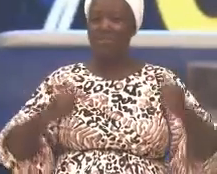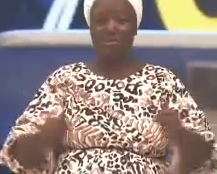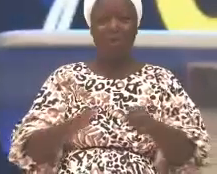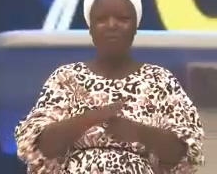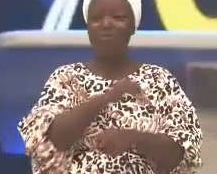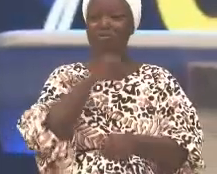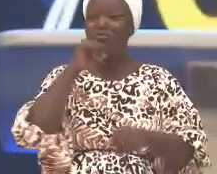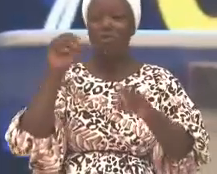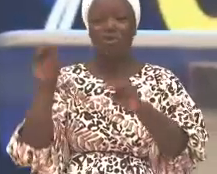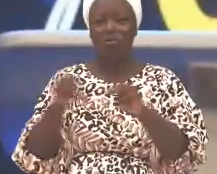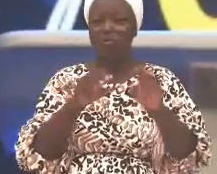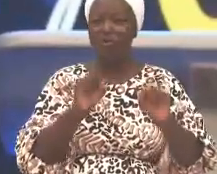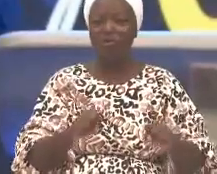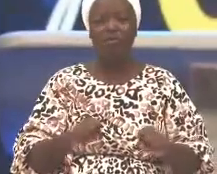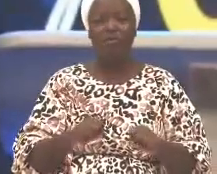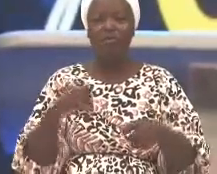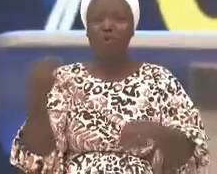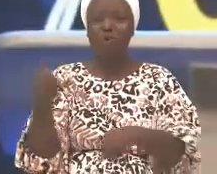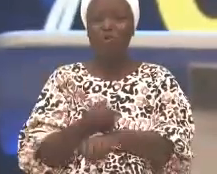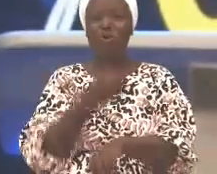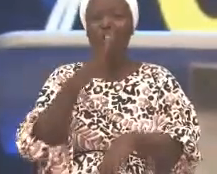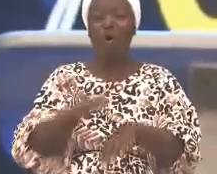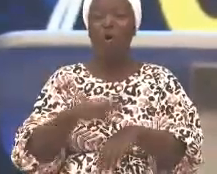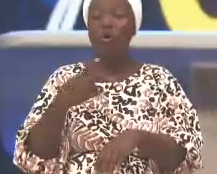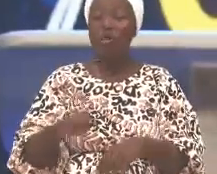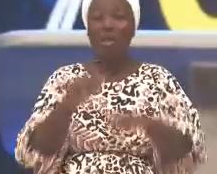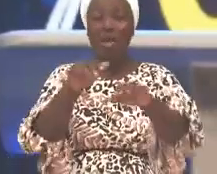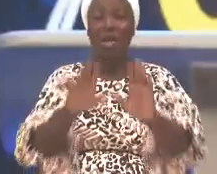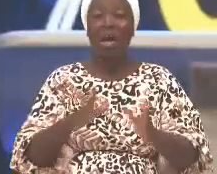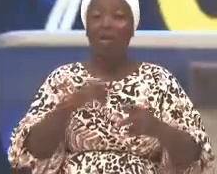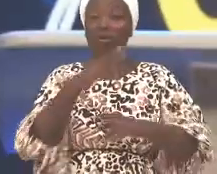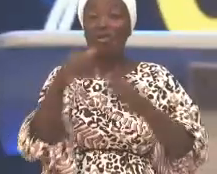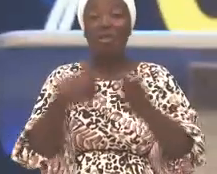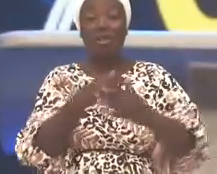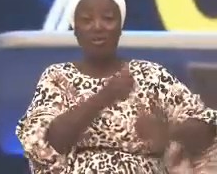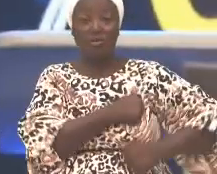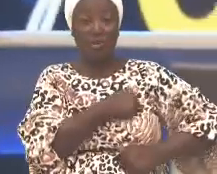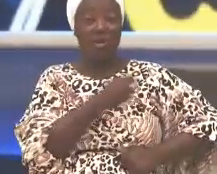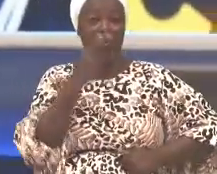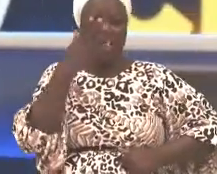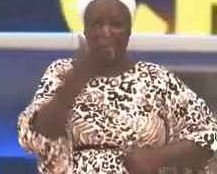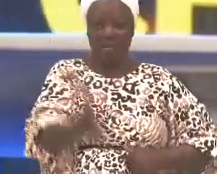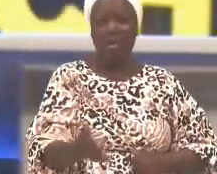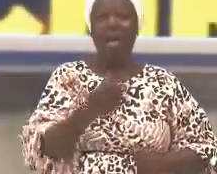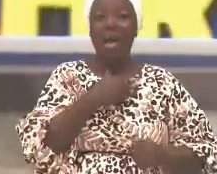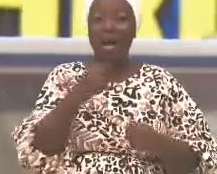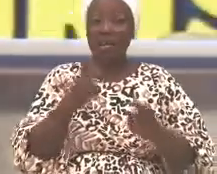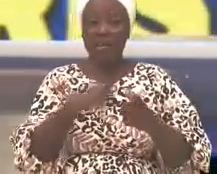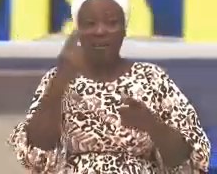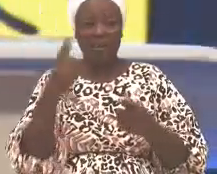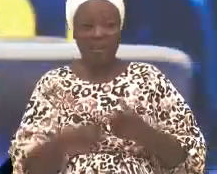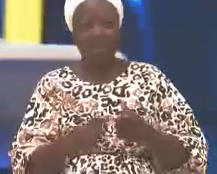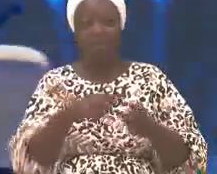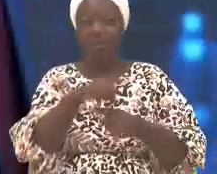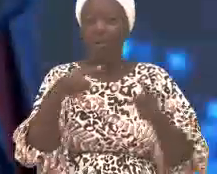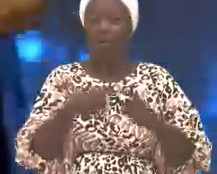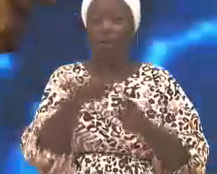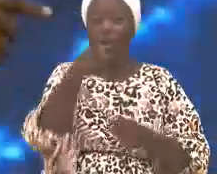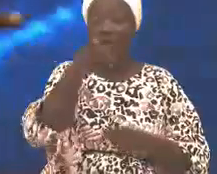the grave, and the soldiers were all around. And then when God says,